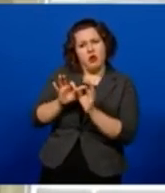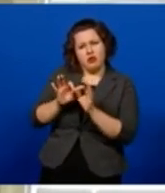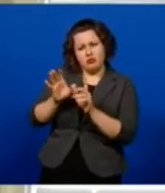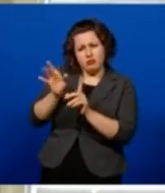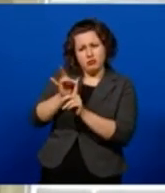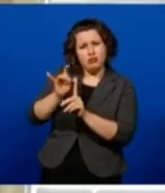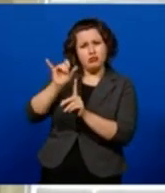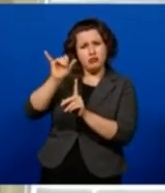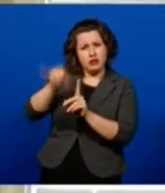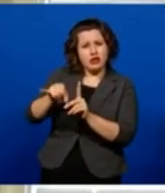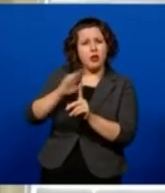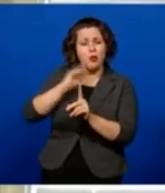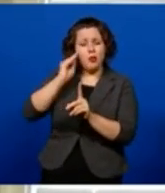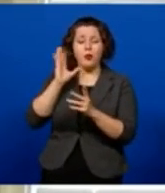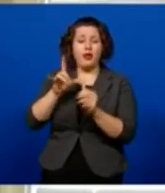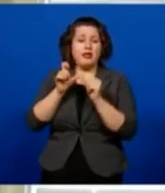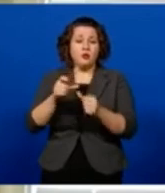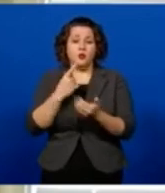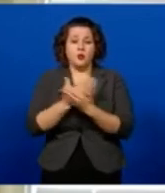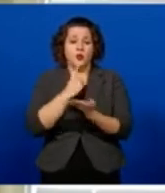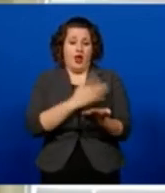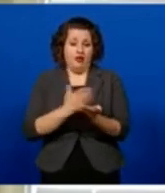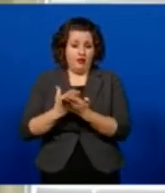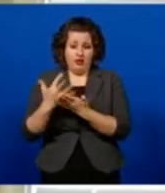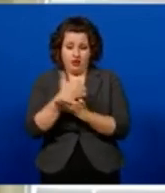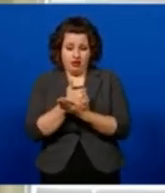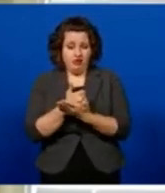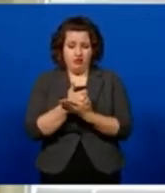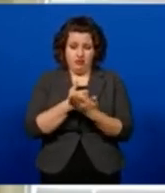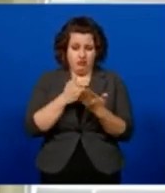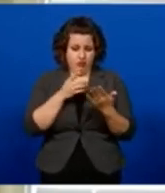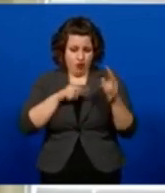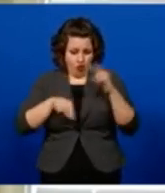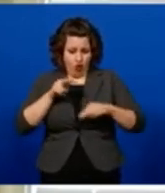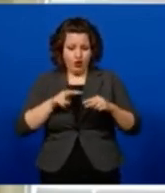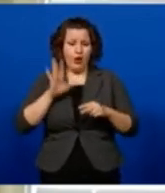going to continue to look at new evidence and adjust as we need to going forward. So you